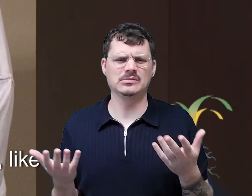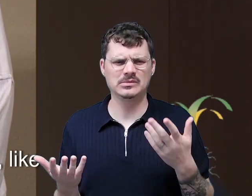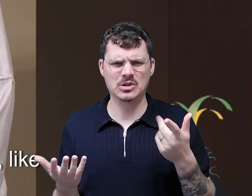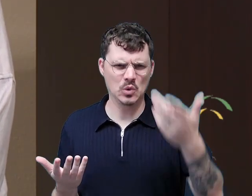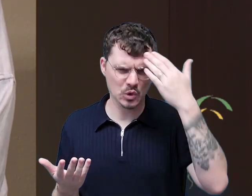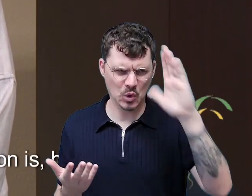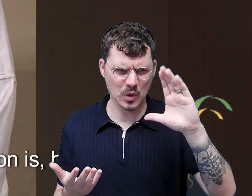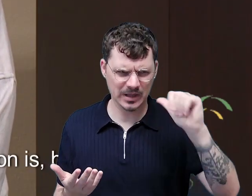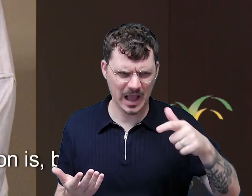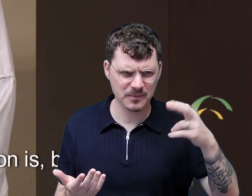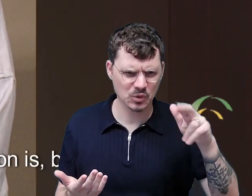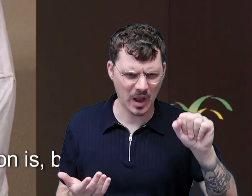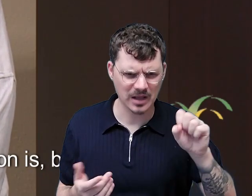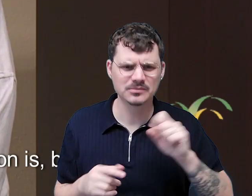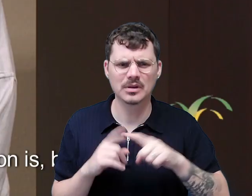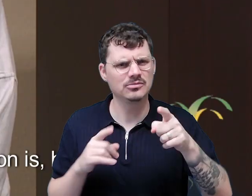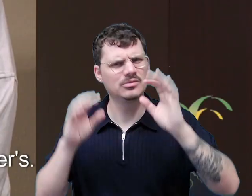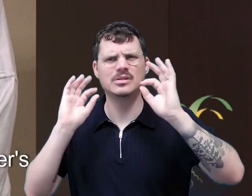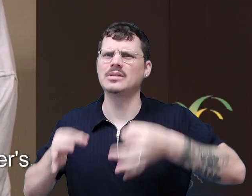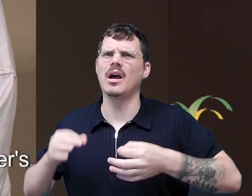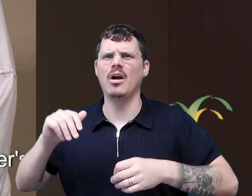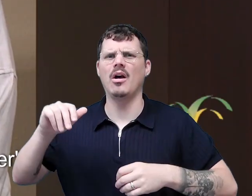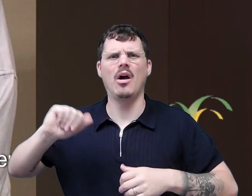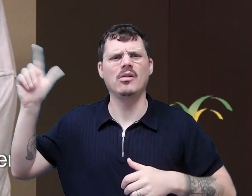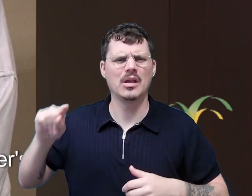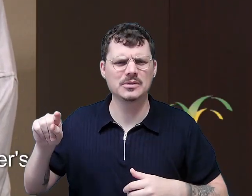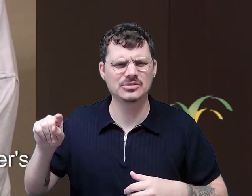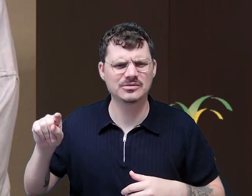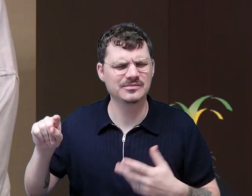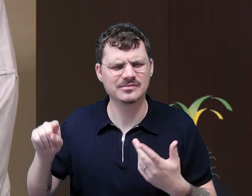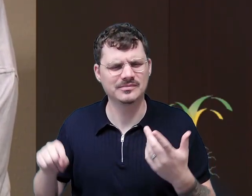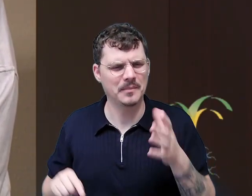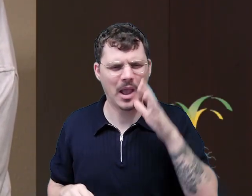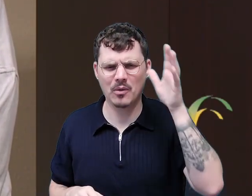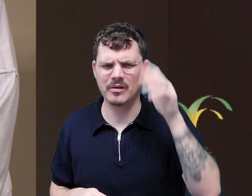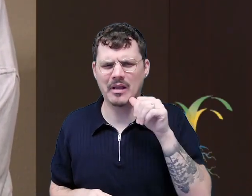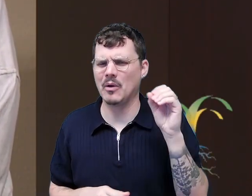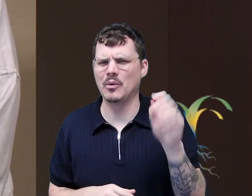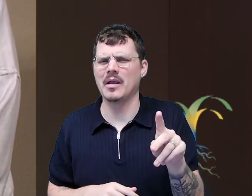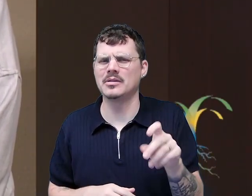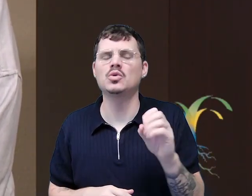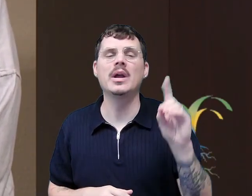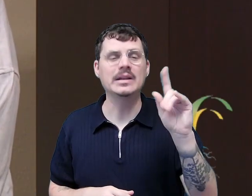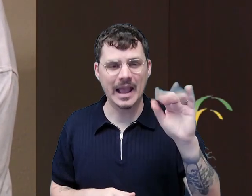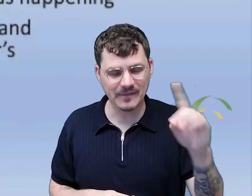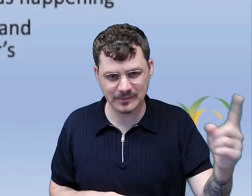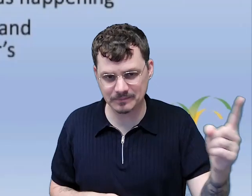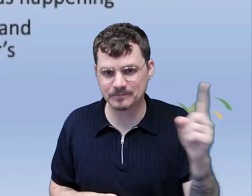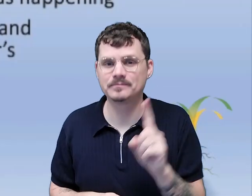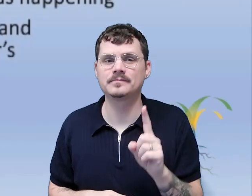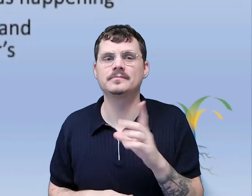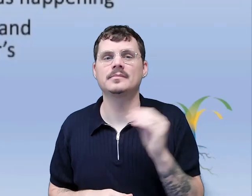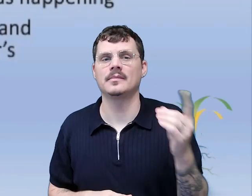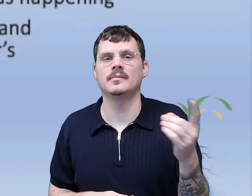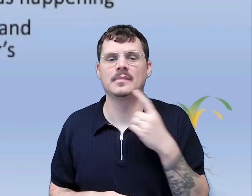dismayed. Like, you don't know what this phenomenon is, but you decided he has Alzheimer's? They're not okay with that. So David